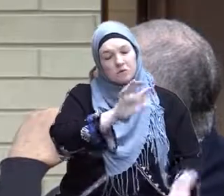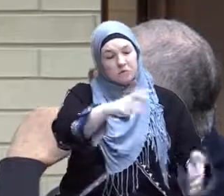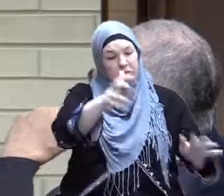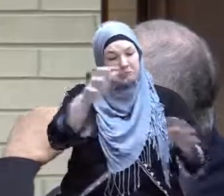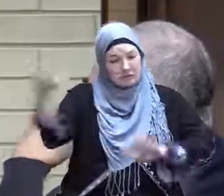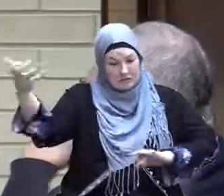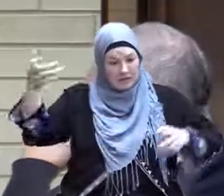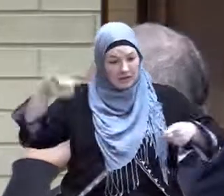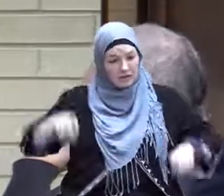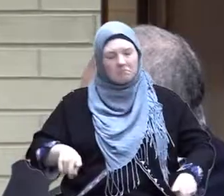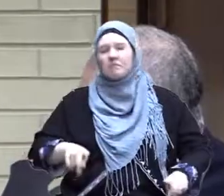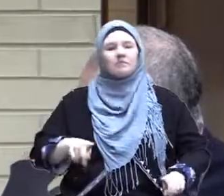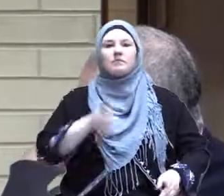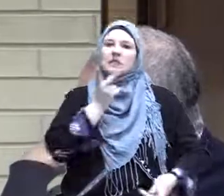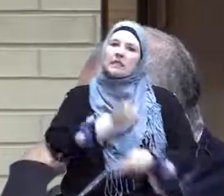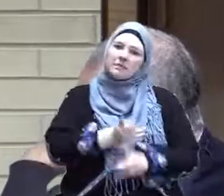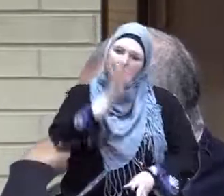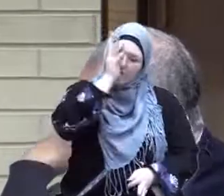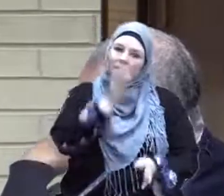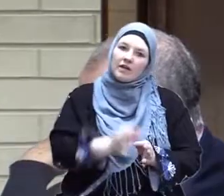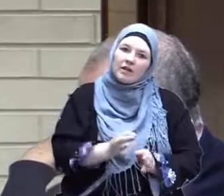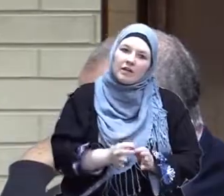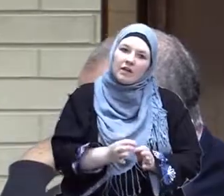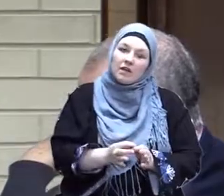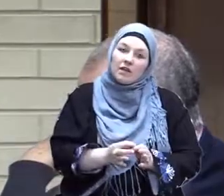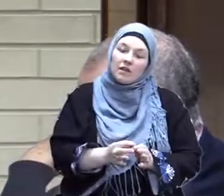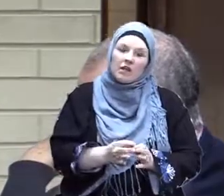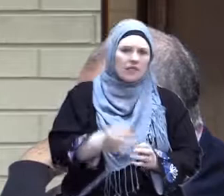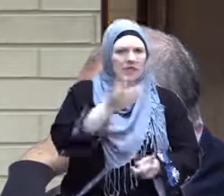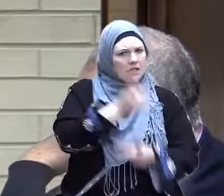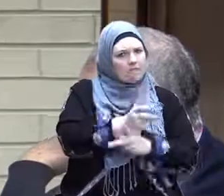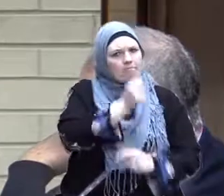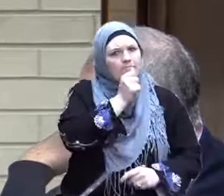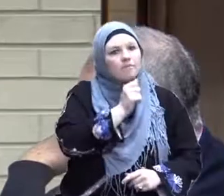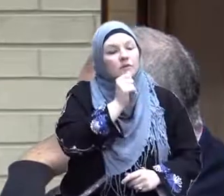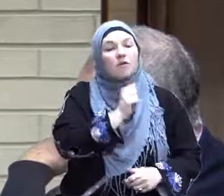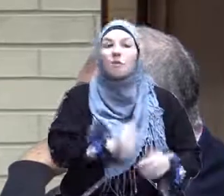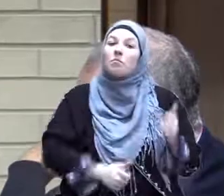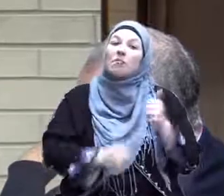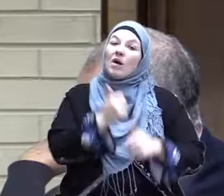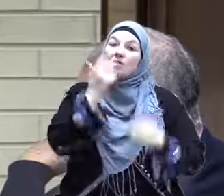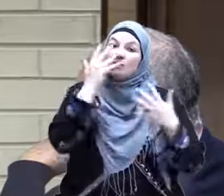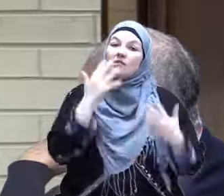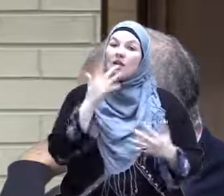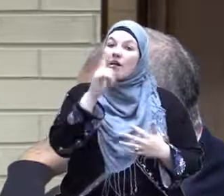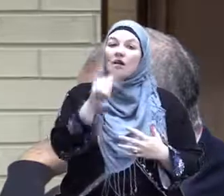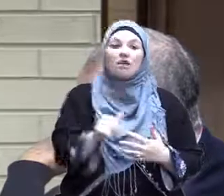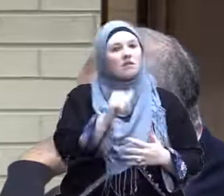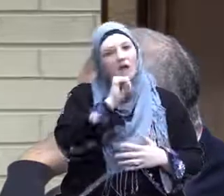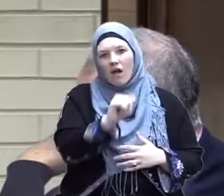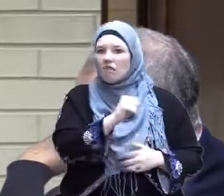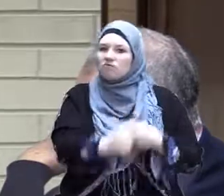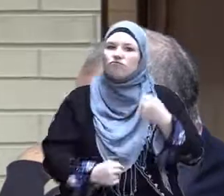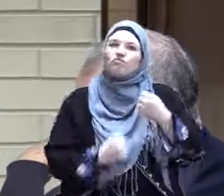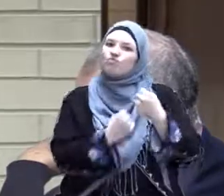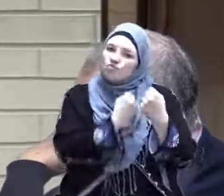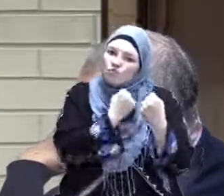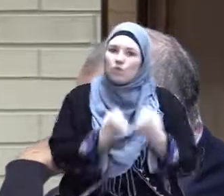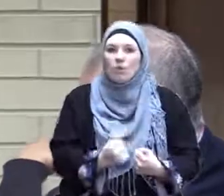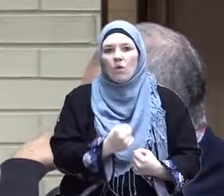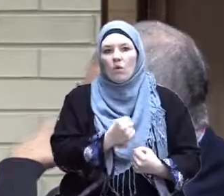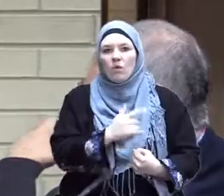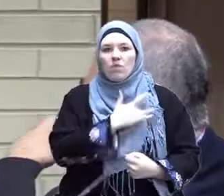on to your principles. Most of us unfortunately interact with each other not with principles but